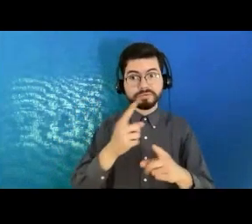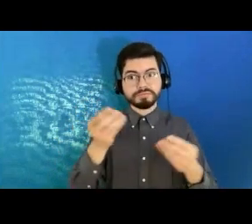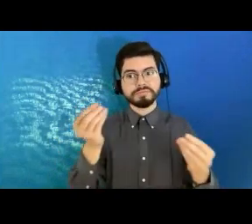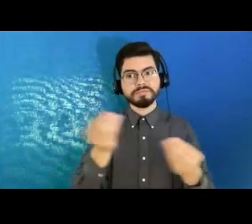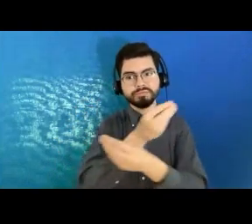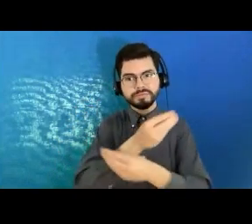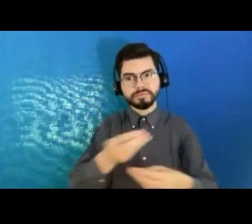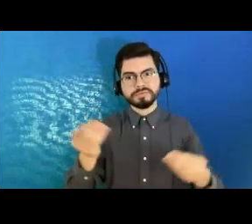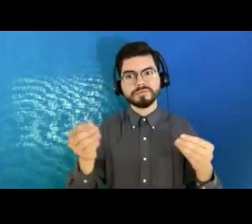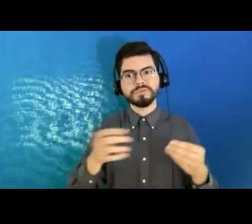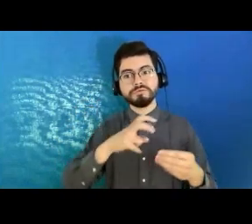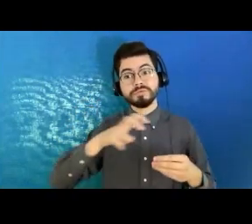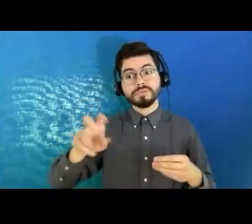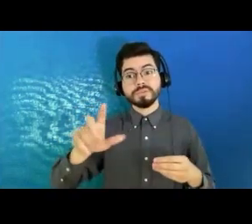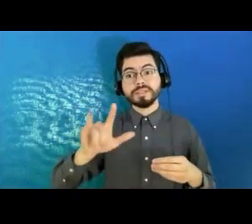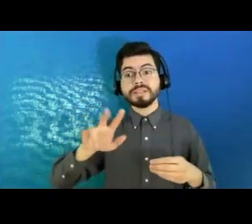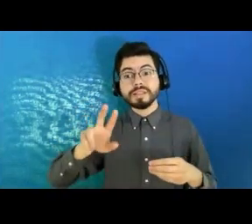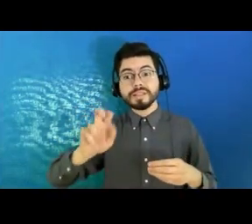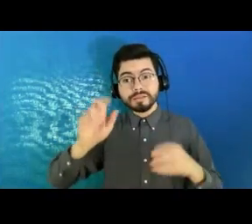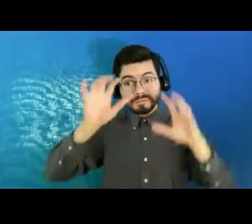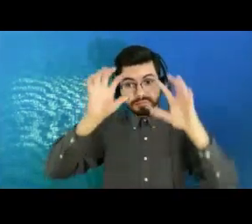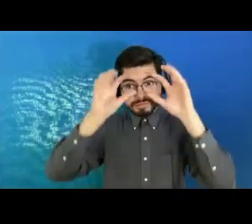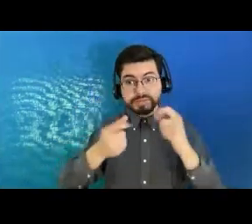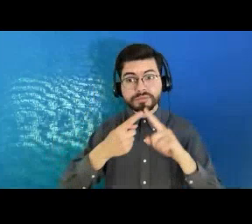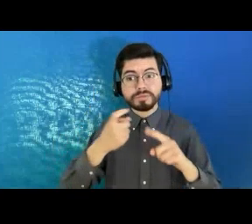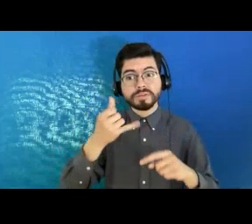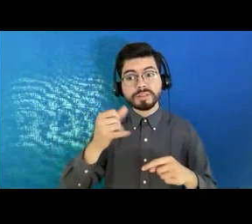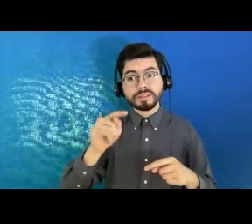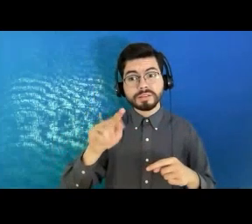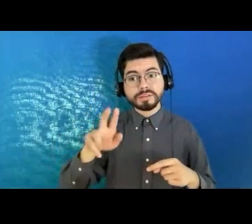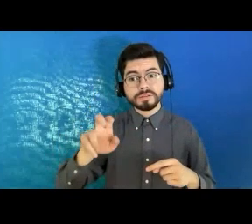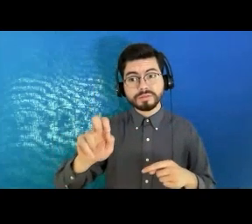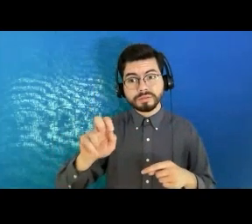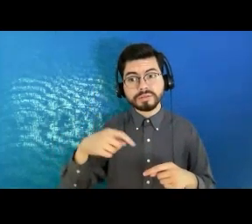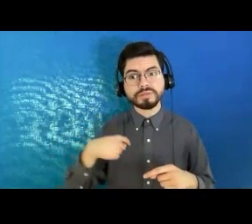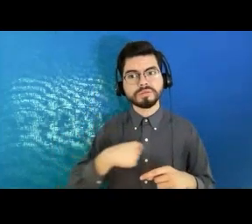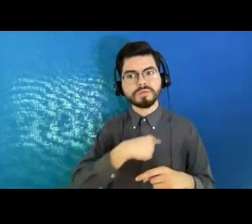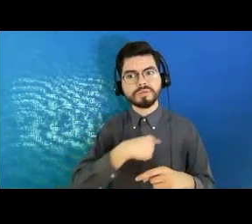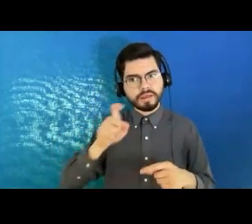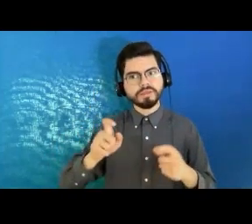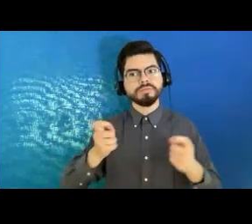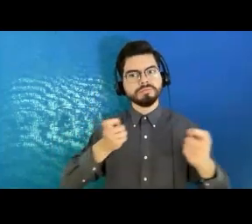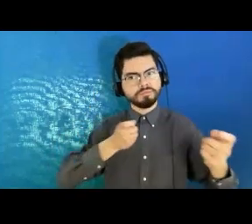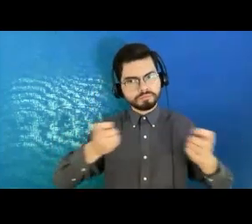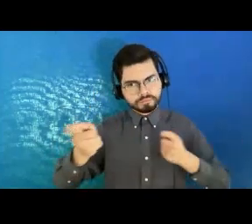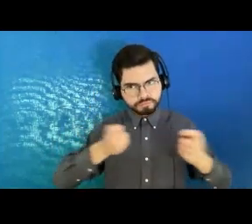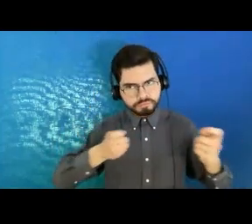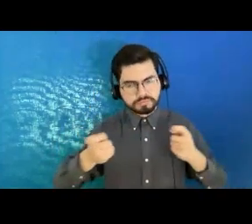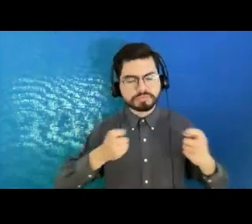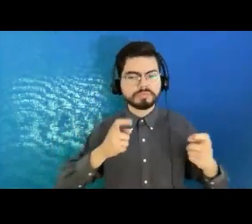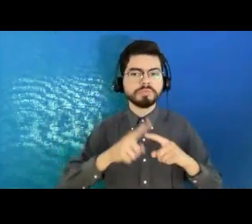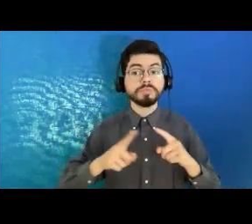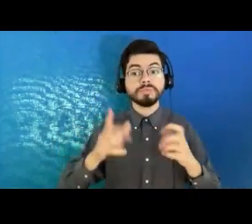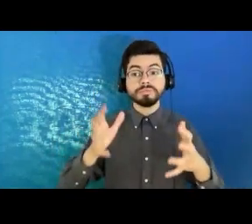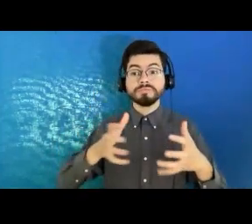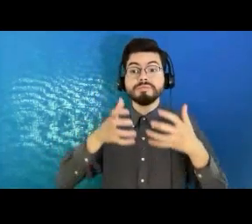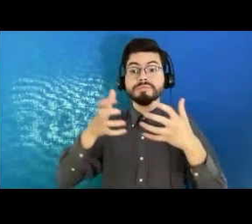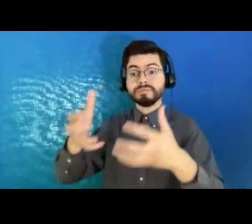those live bison from Yellowstone, where we have to intensively manage them, but live bison to these Native American